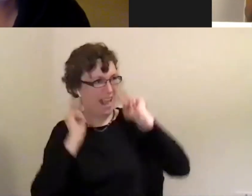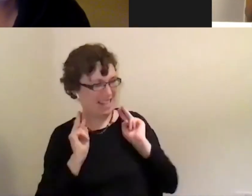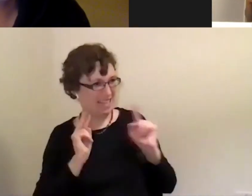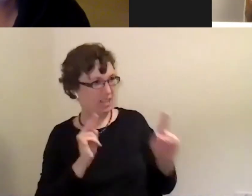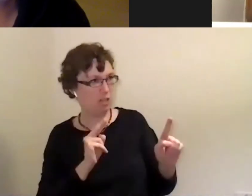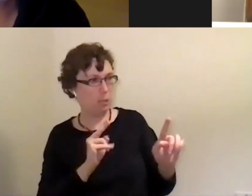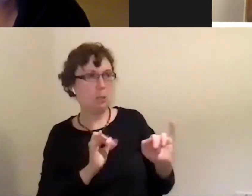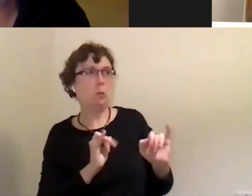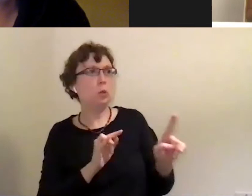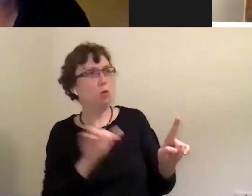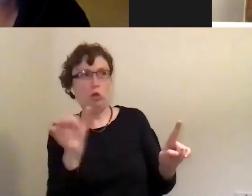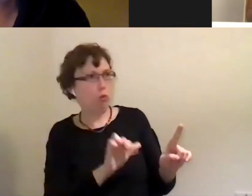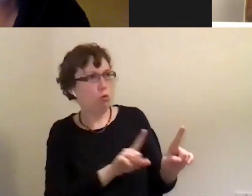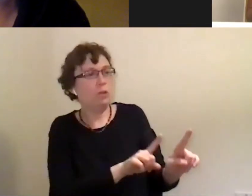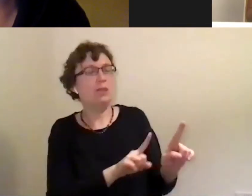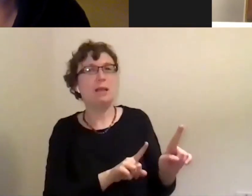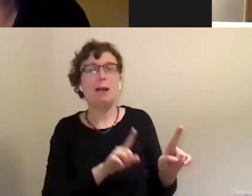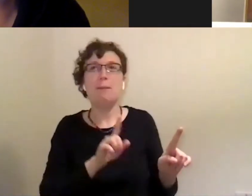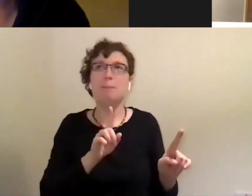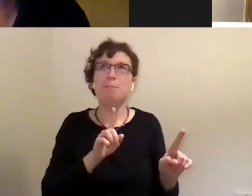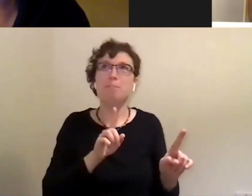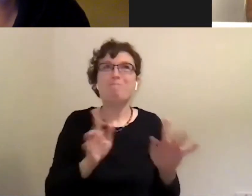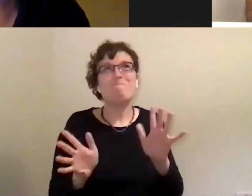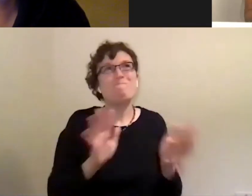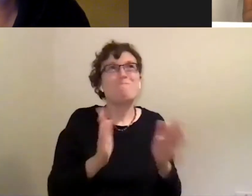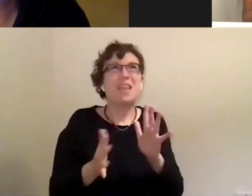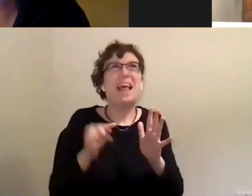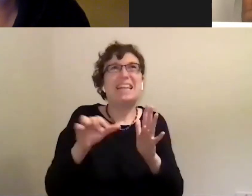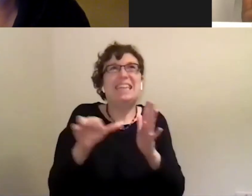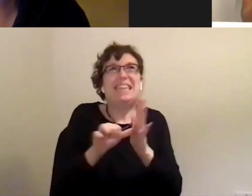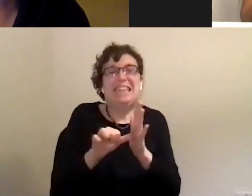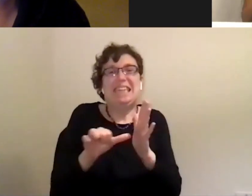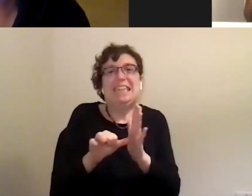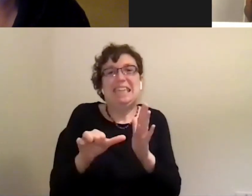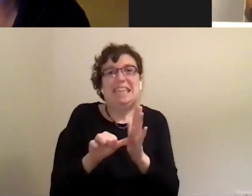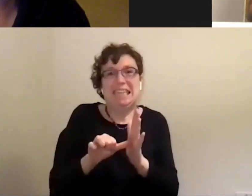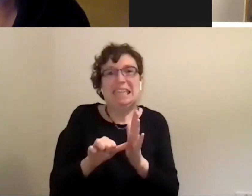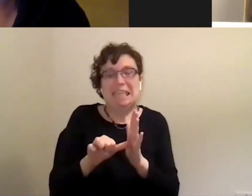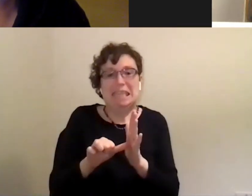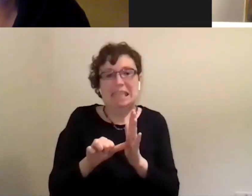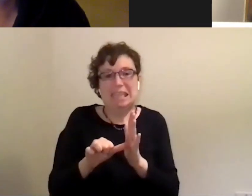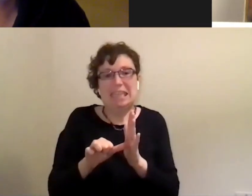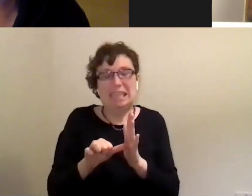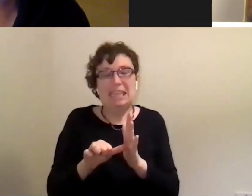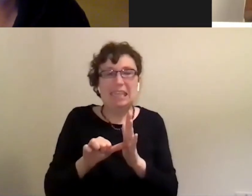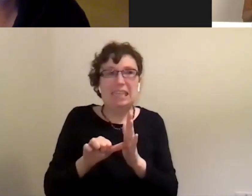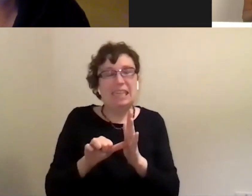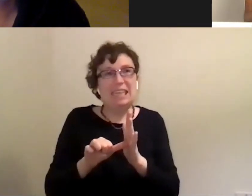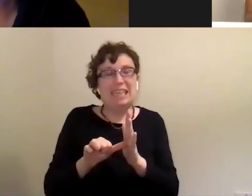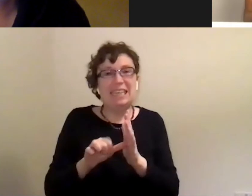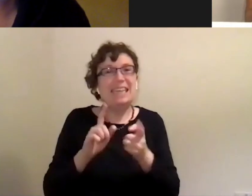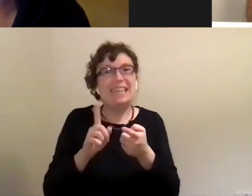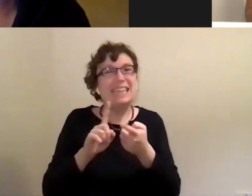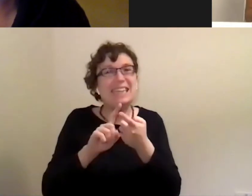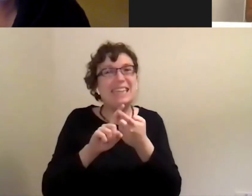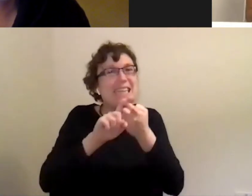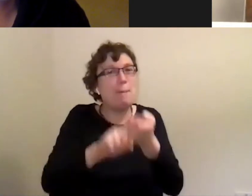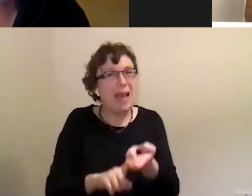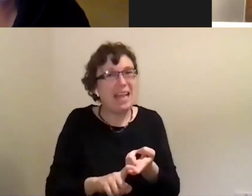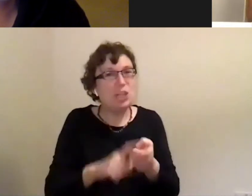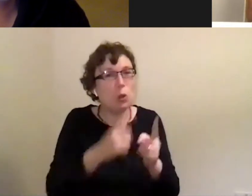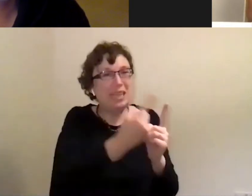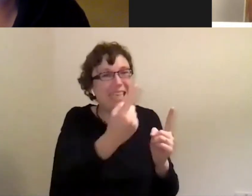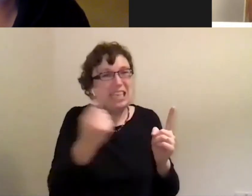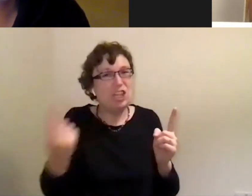that's more of a tricky area, because it's not really, it depends on the Black person whether they'll be offended. I know a lot of